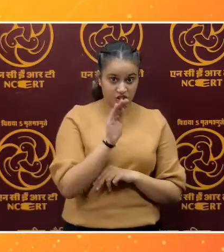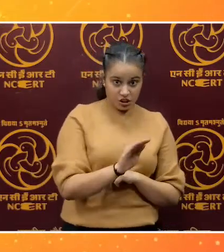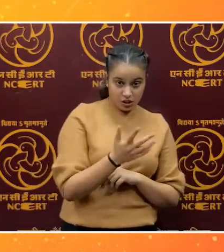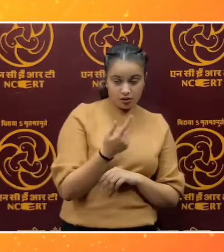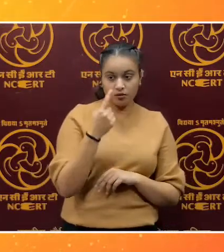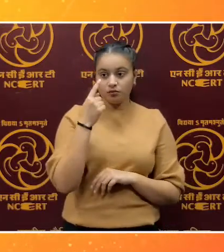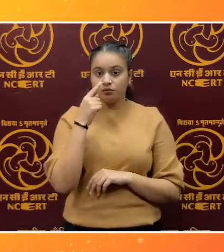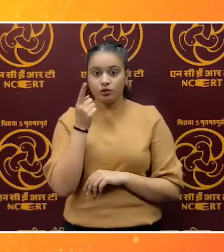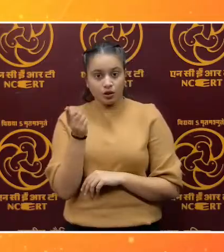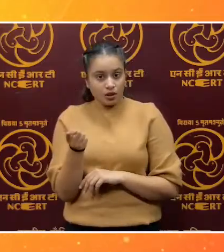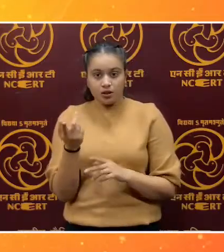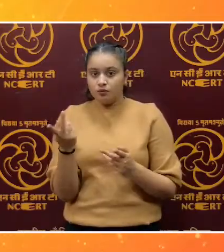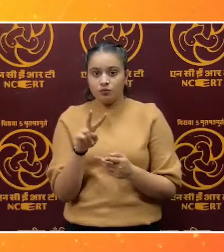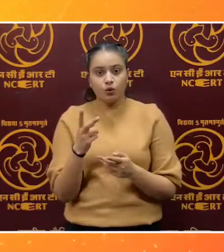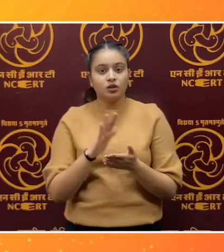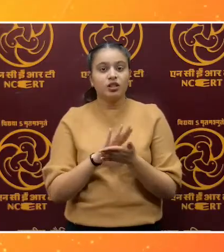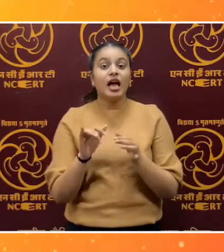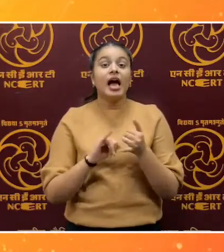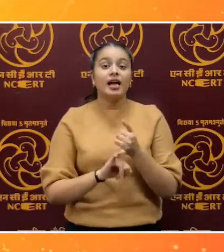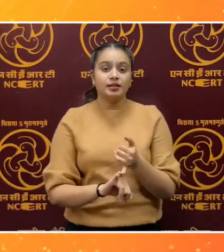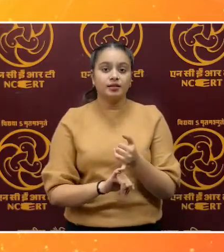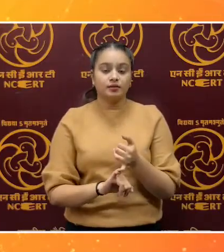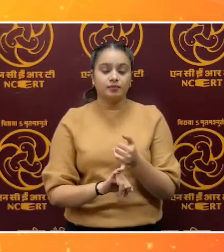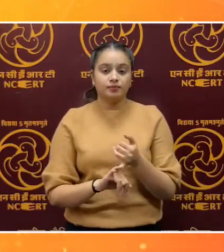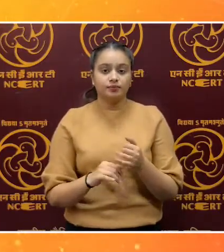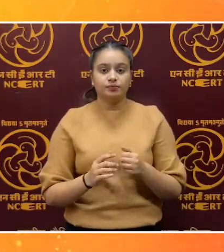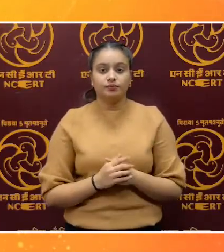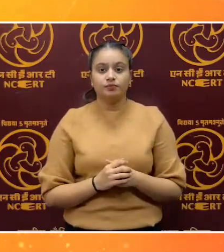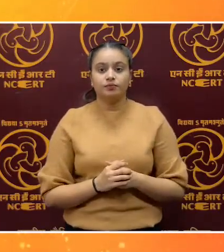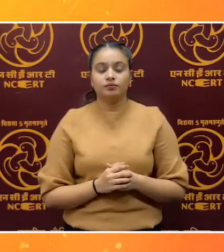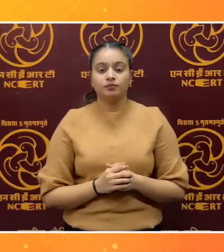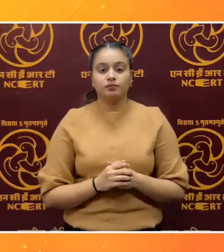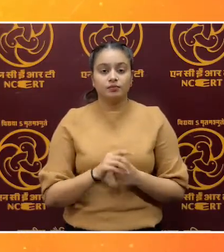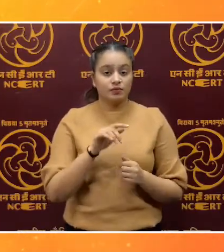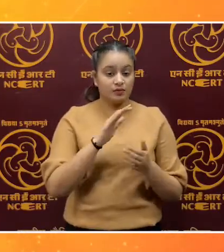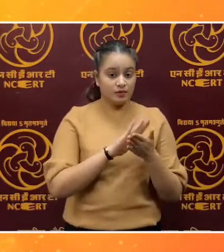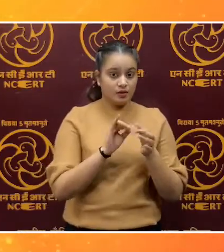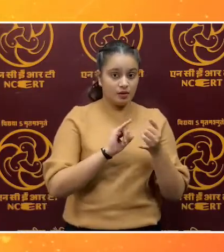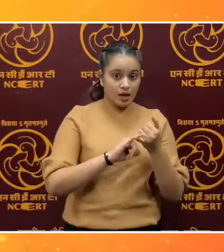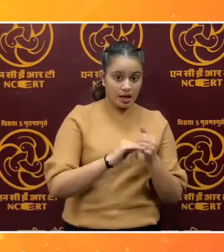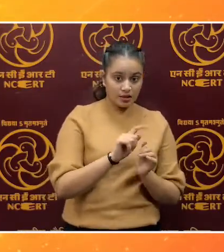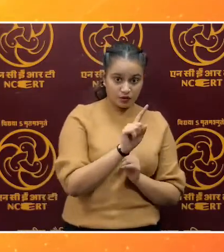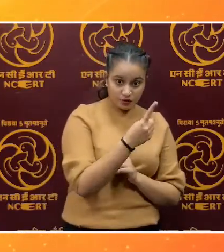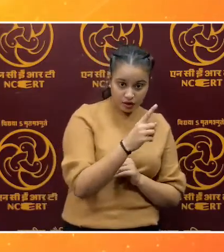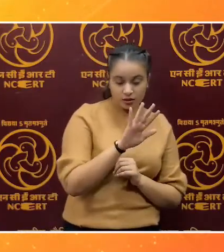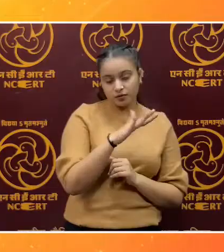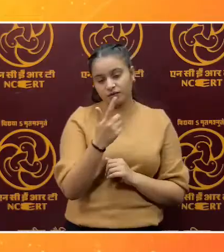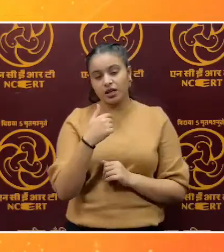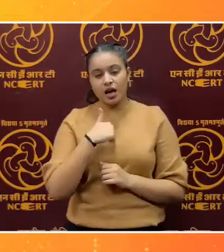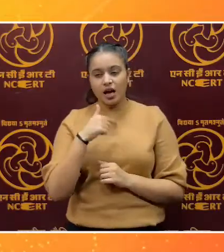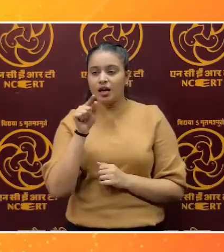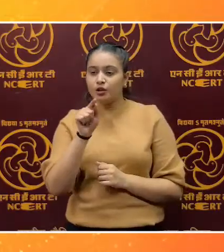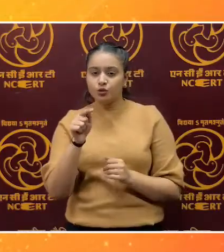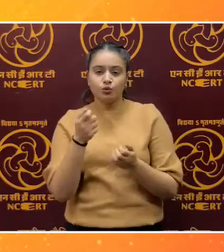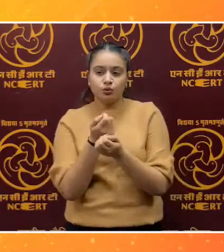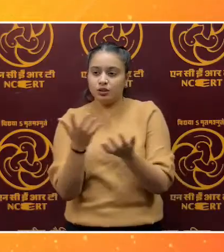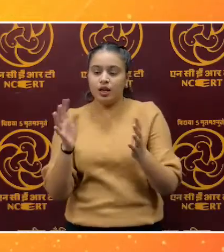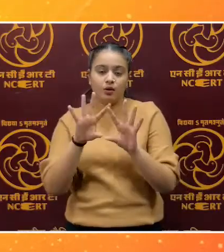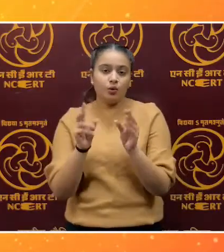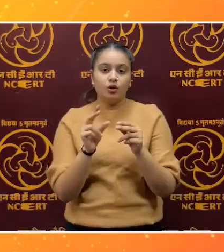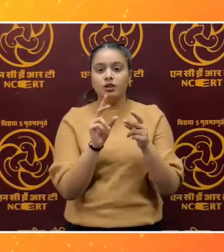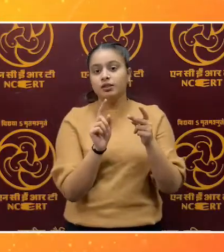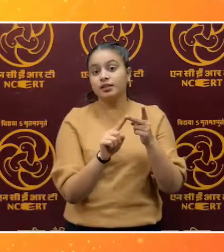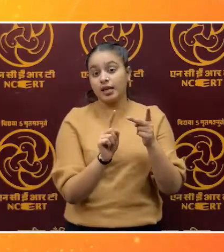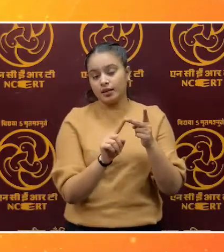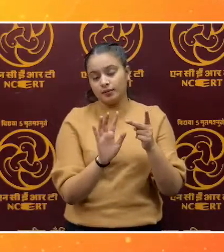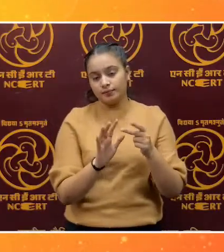he, then it will be has. Has. Right? So has will come first, and then, you, I, we, they, they'll come the second. Yes. Have